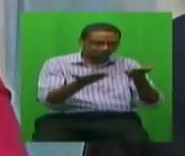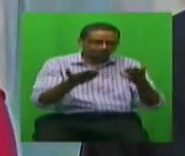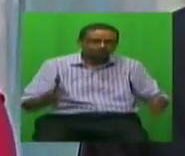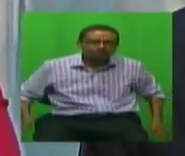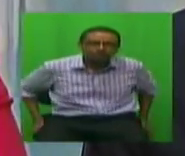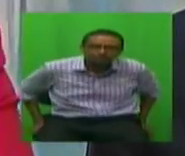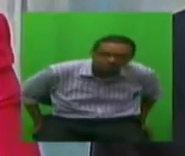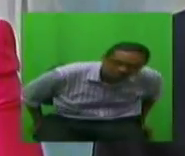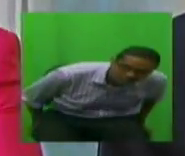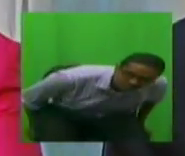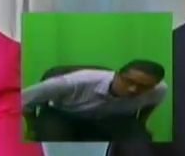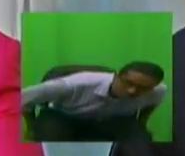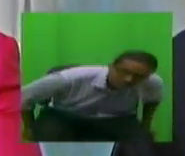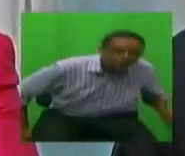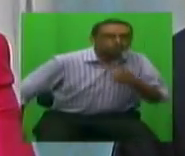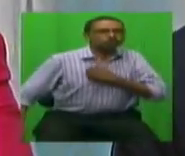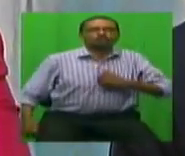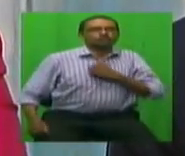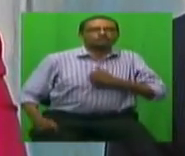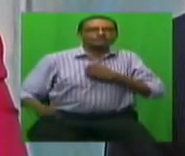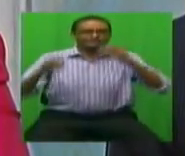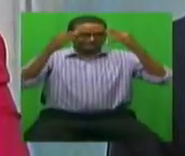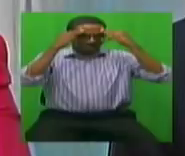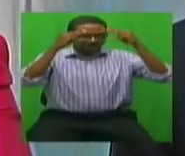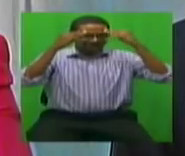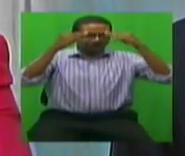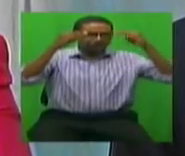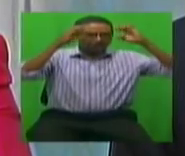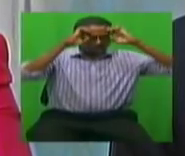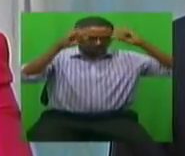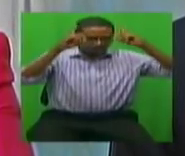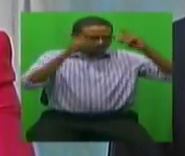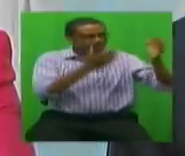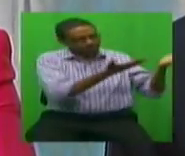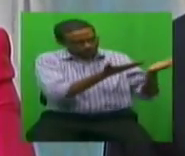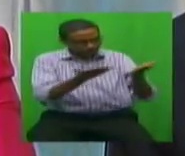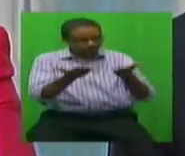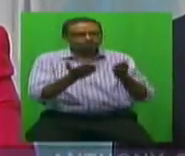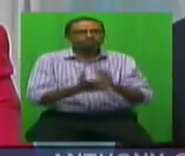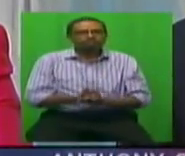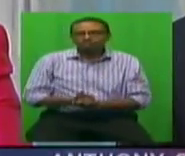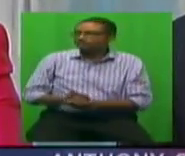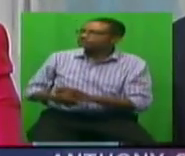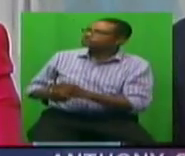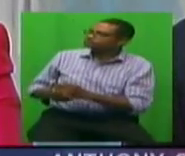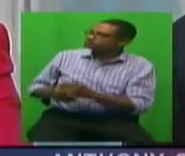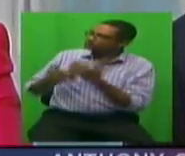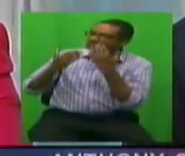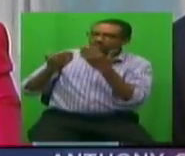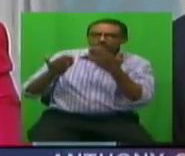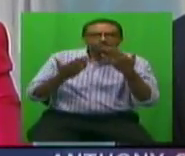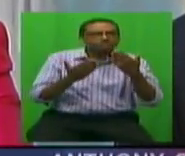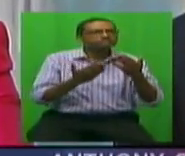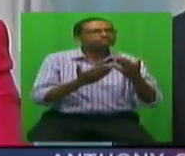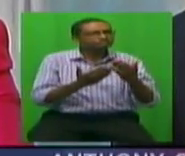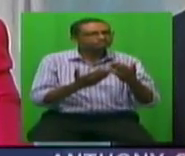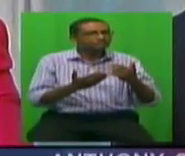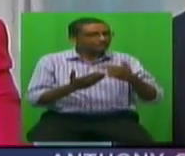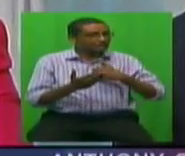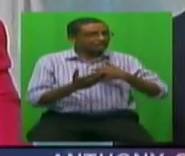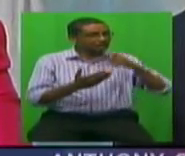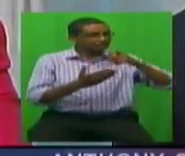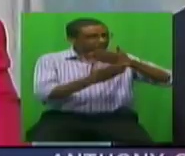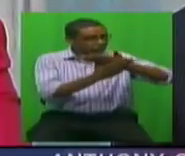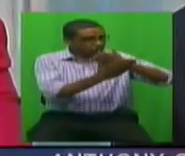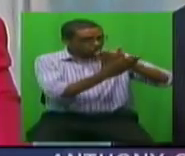Good morning to all. Thank you very much for giving me the opportunity to share with the general public some much needed